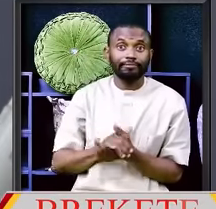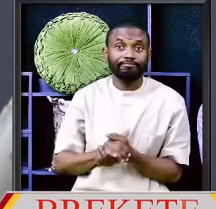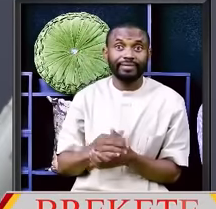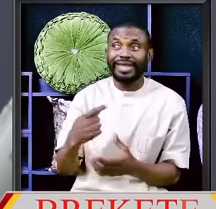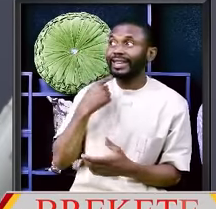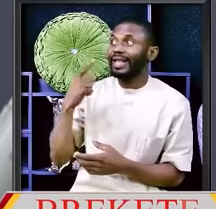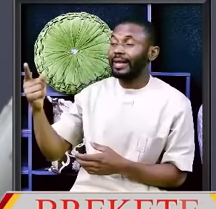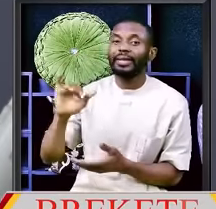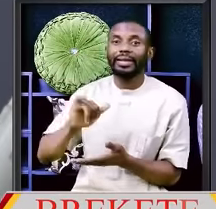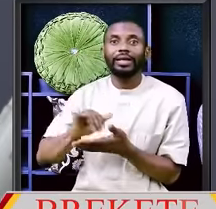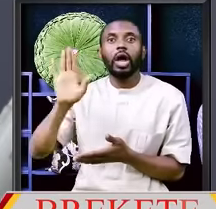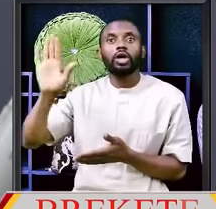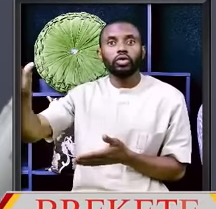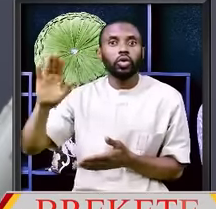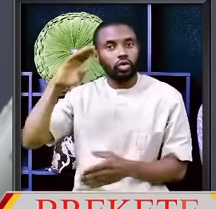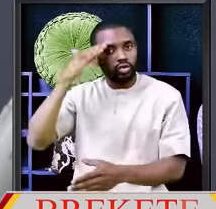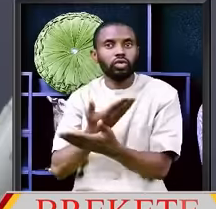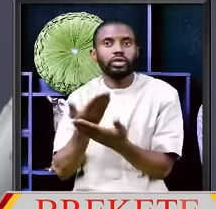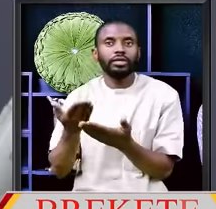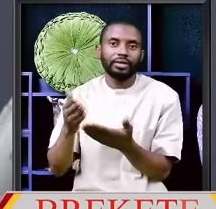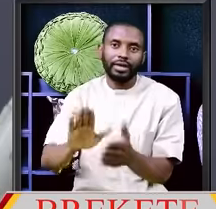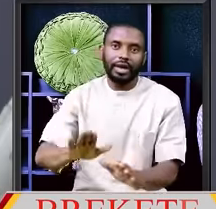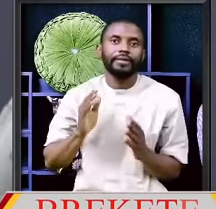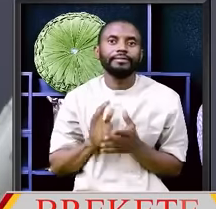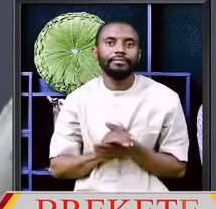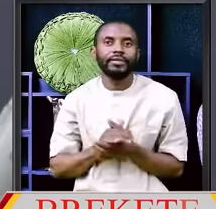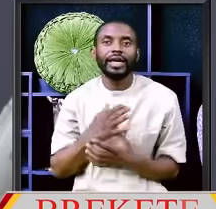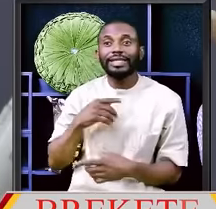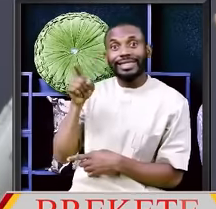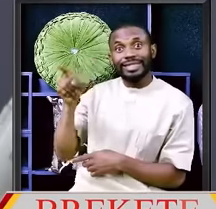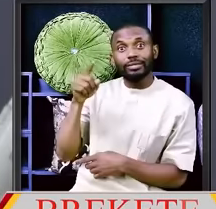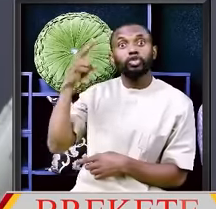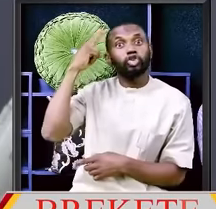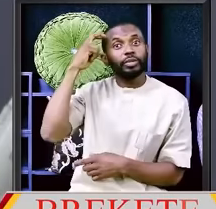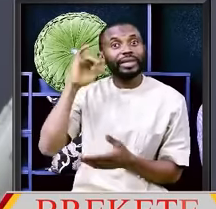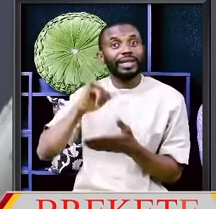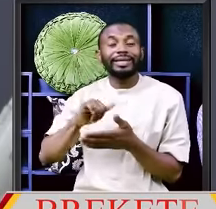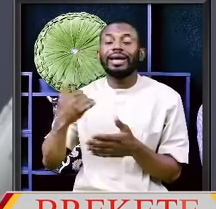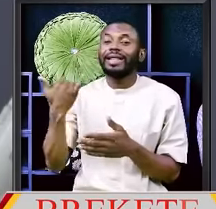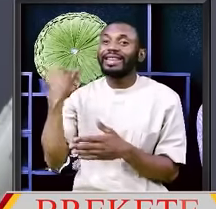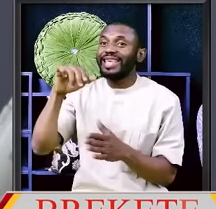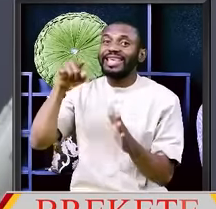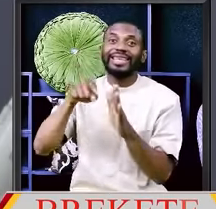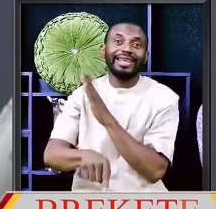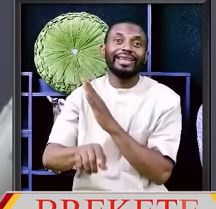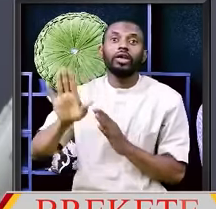say in Pekin die. And in the suspecting I kill, they kill in Pekin.